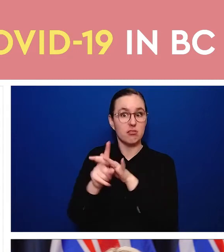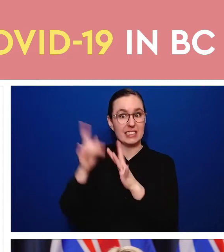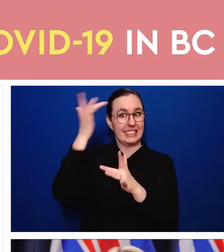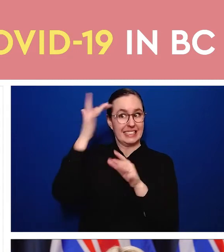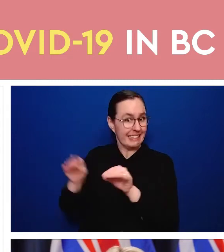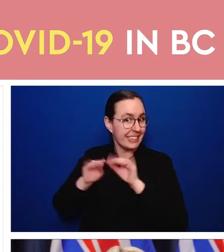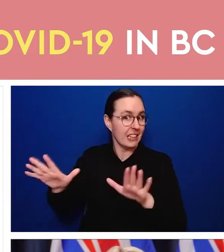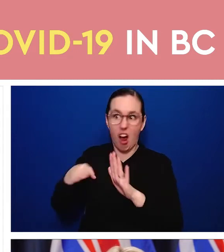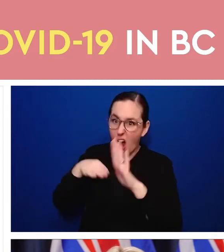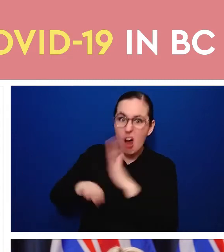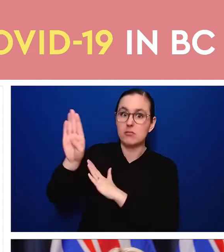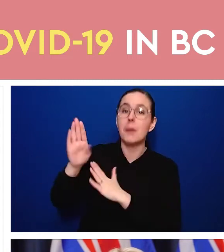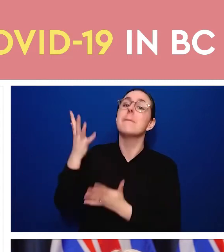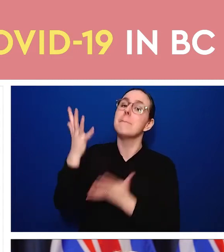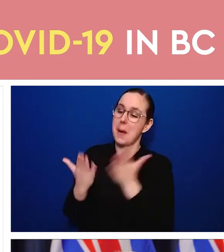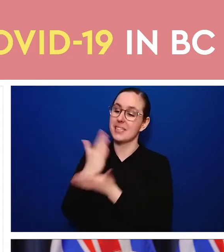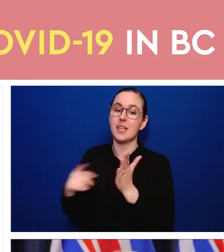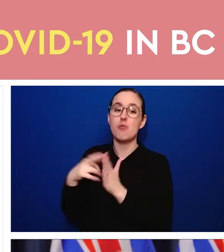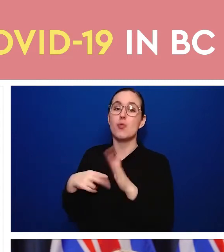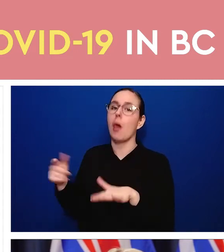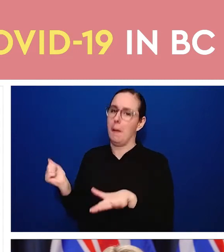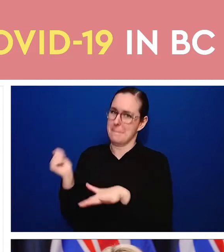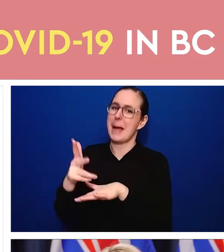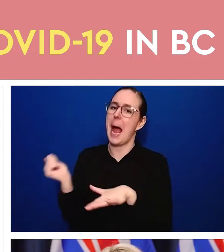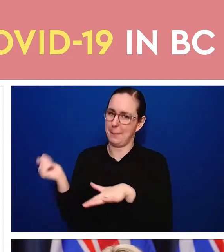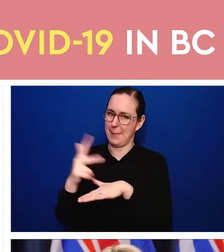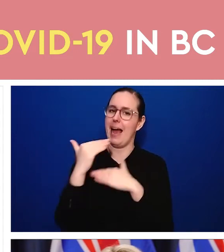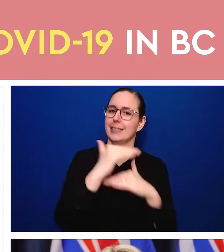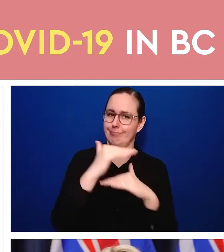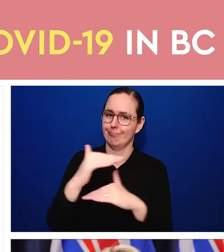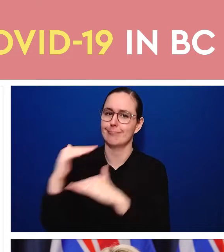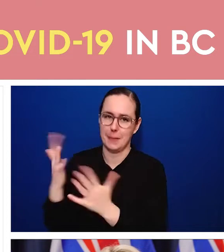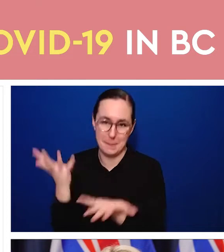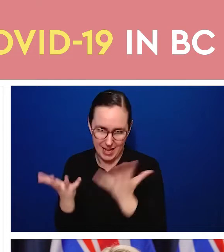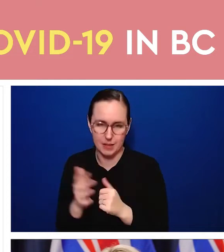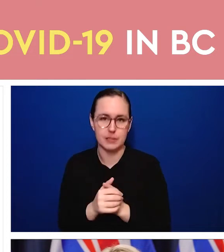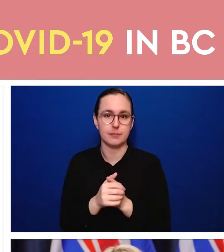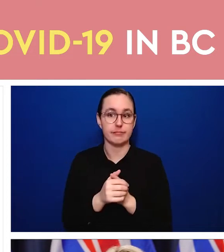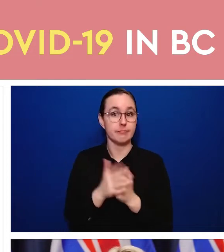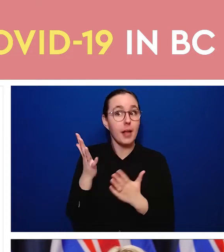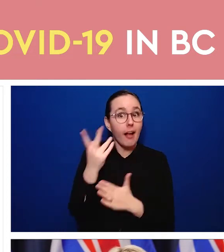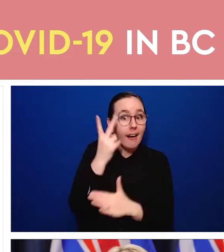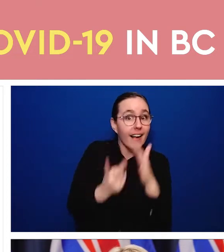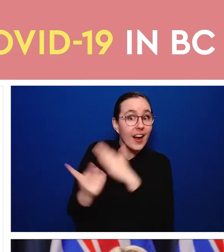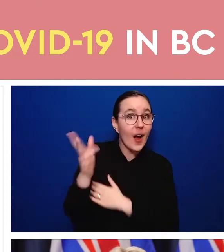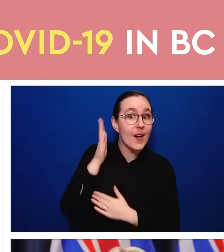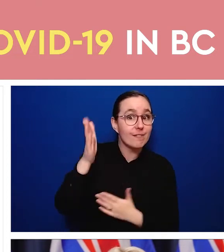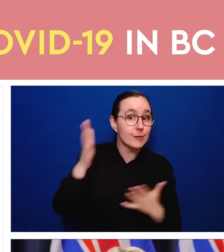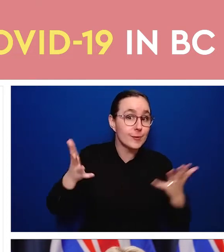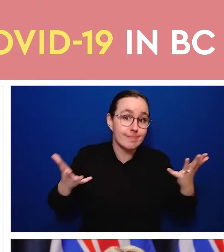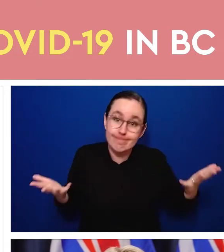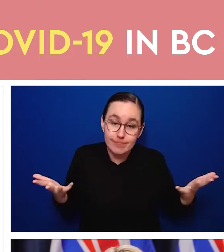about what's going to happen next. It's become clear to us that COVID is going to be with us, that SARS-CoV-2, this virus,